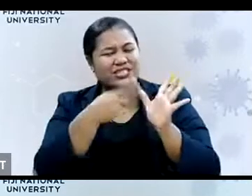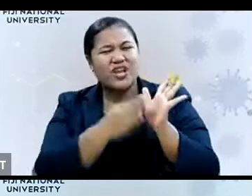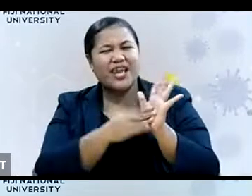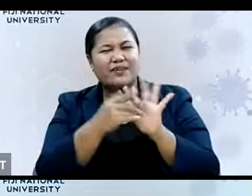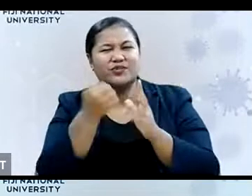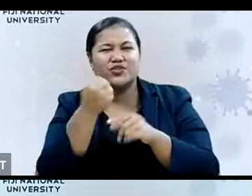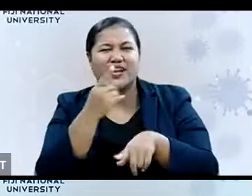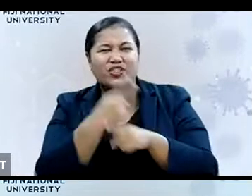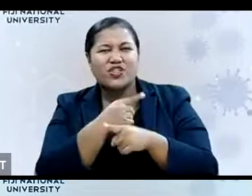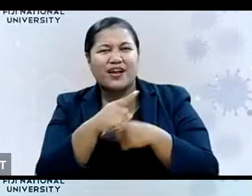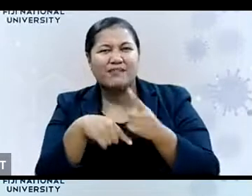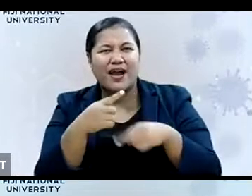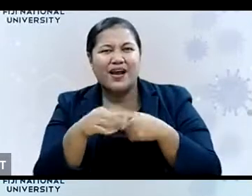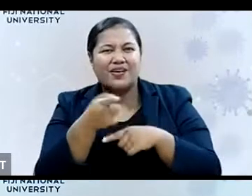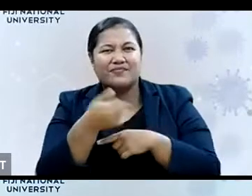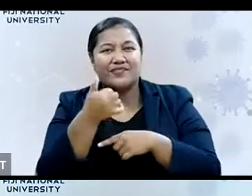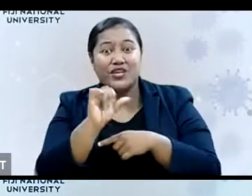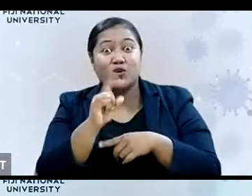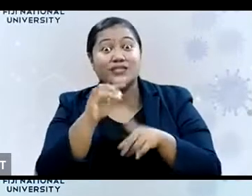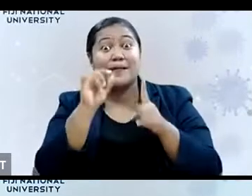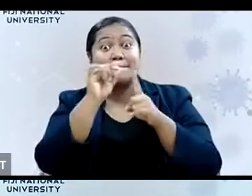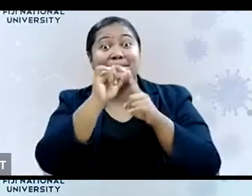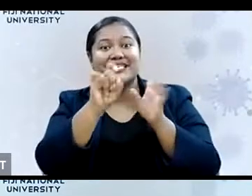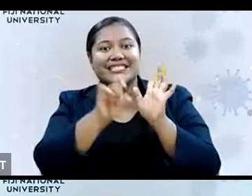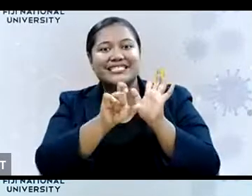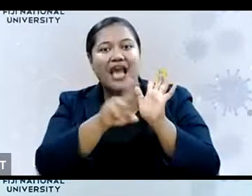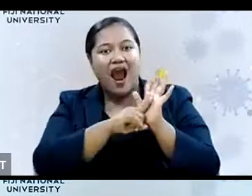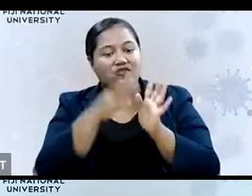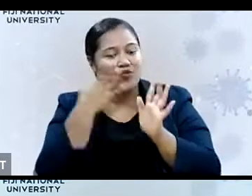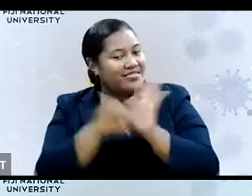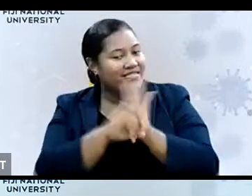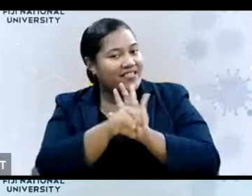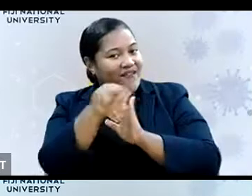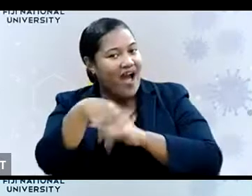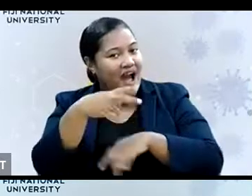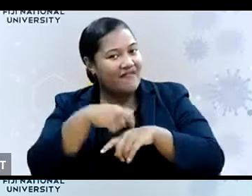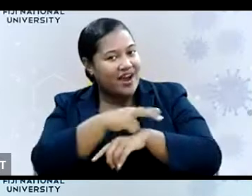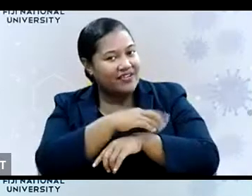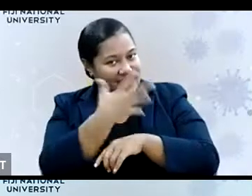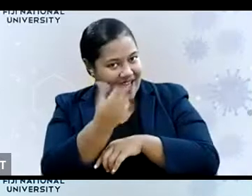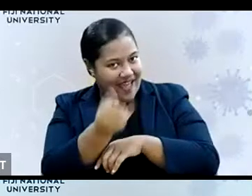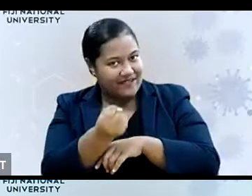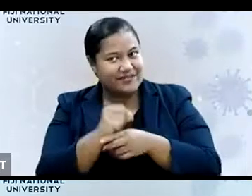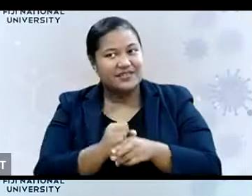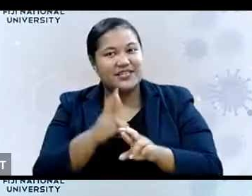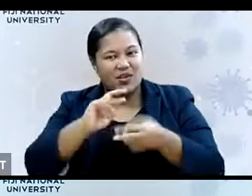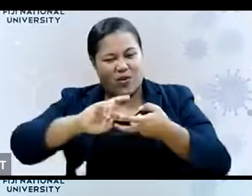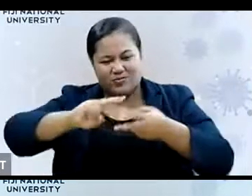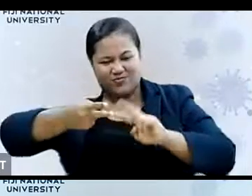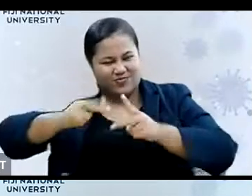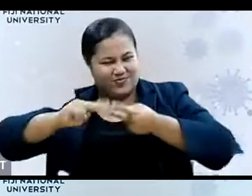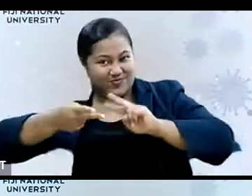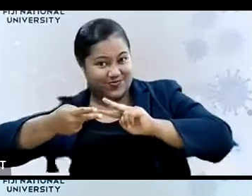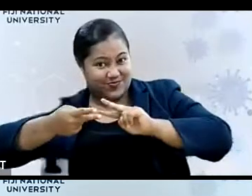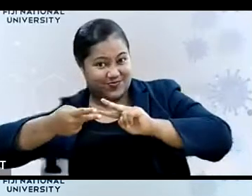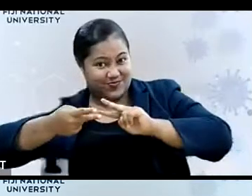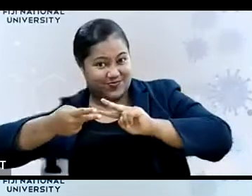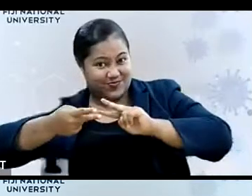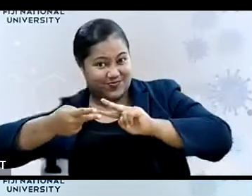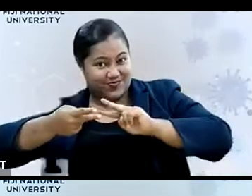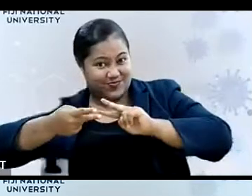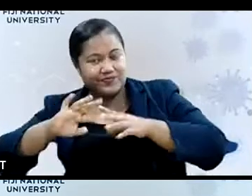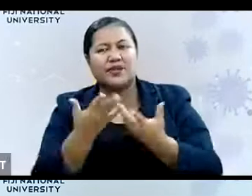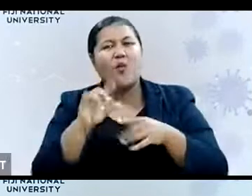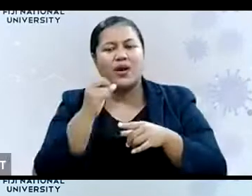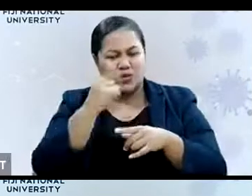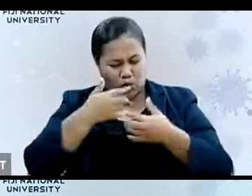using PCR testing to detect the code for the virus and diagnose the virus. Well, what the messenger RNA does is